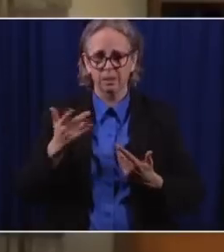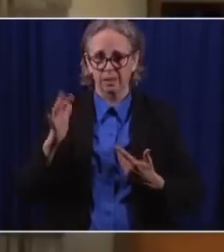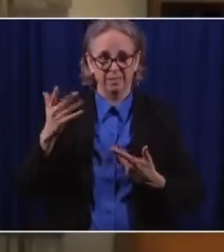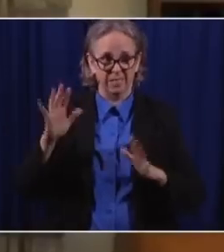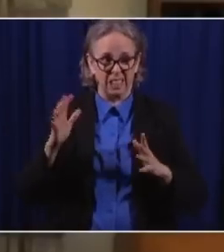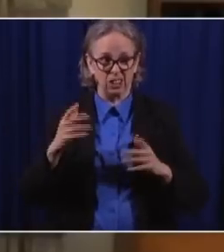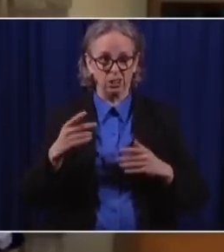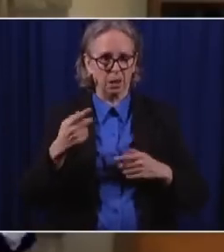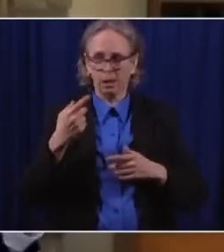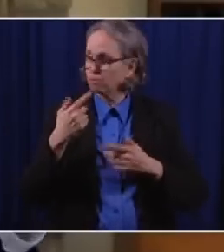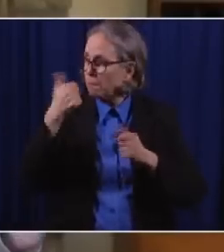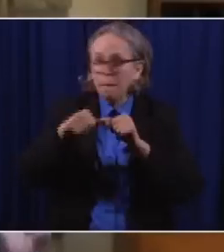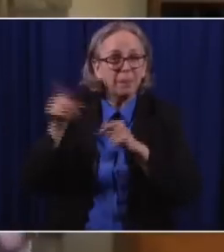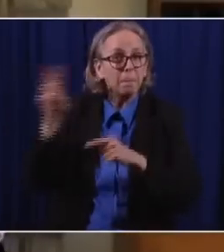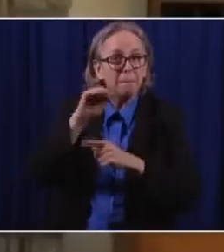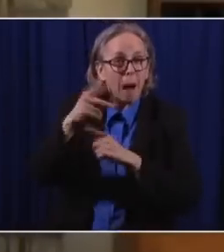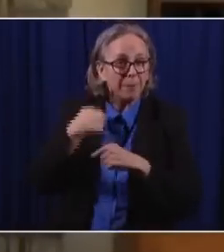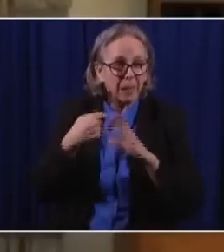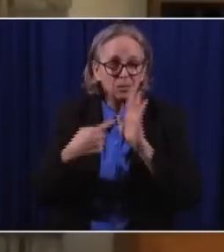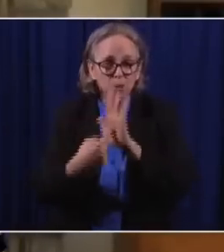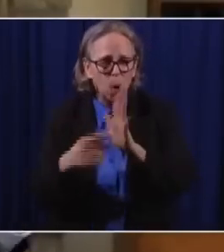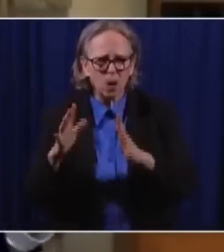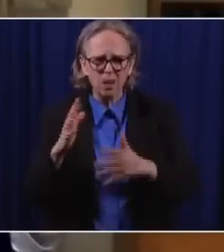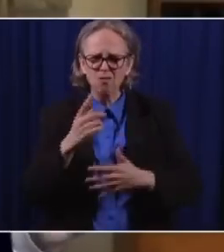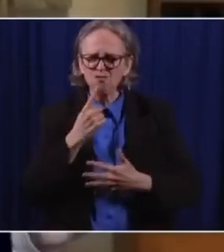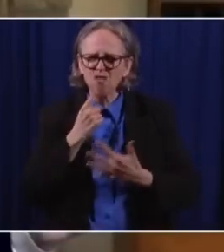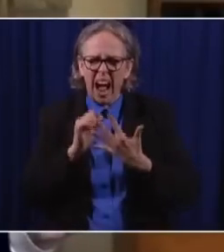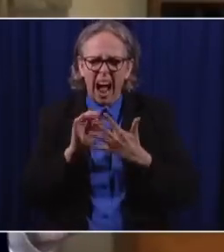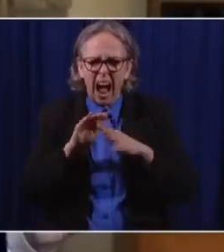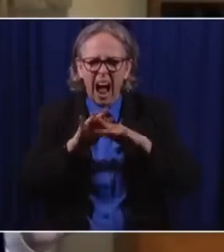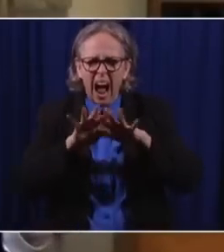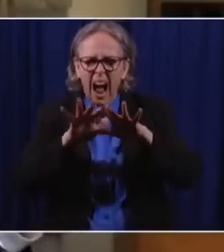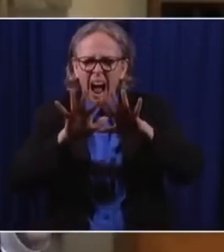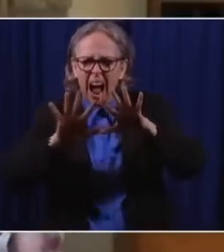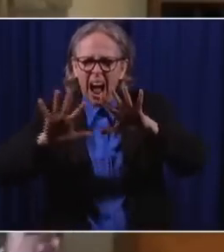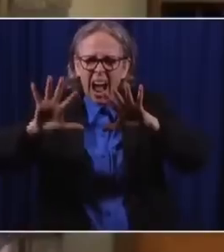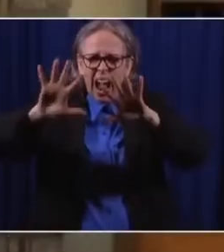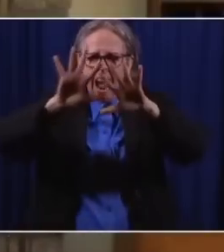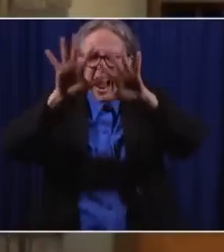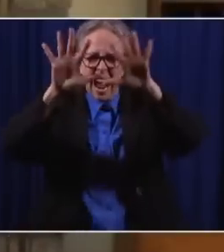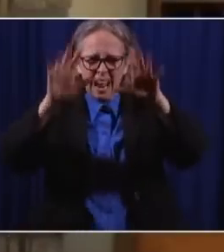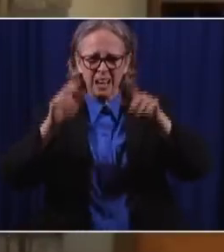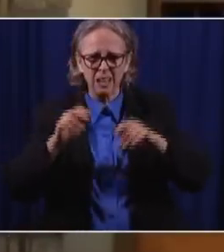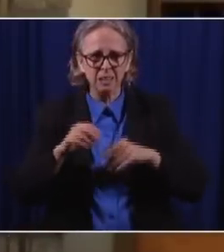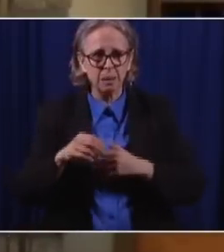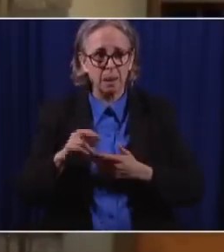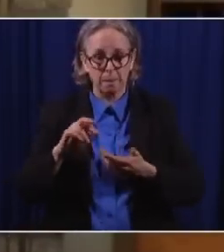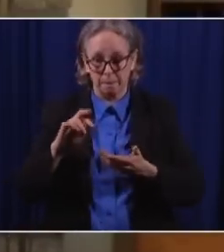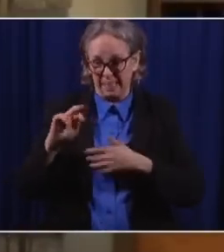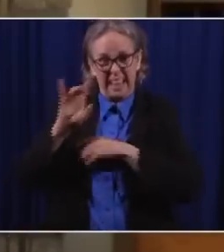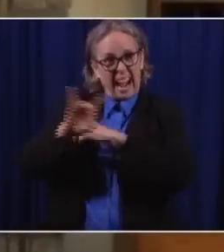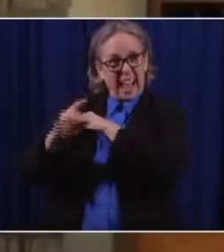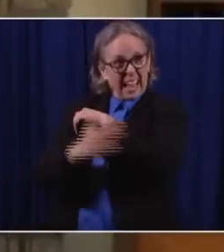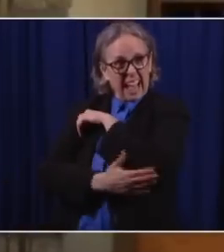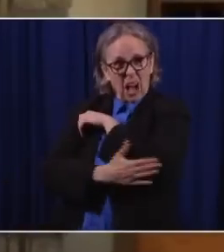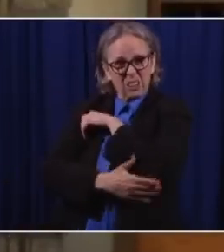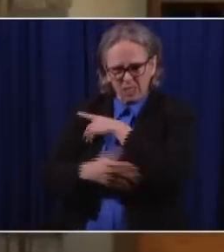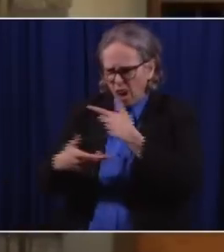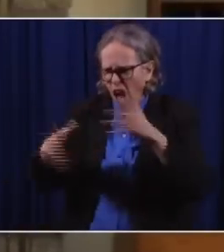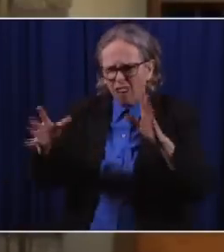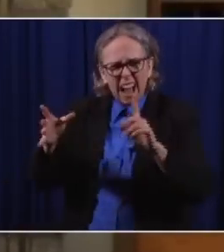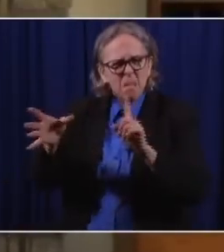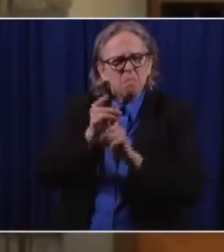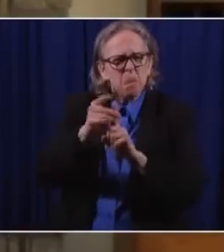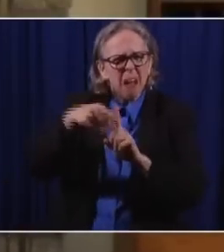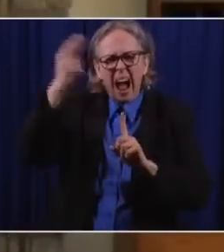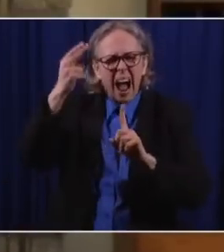just turned red all over, and we're seeing all high incidence counties, not a one not high incidence. We're seeing